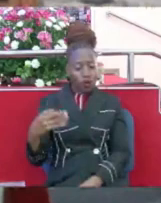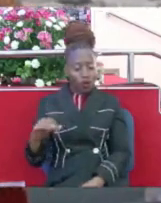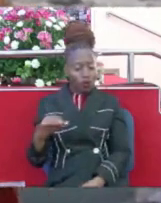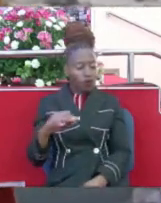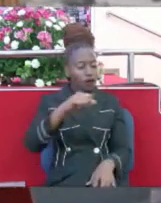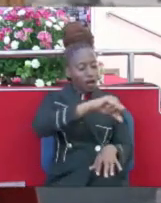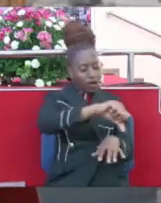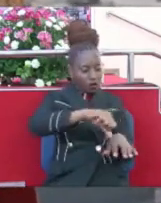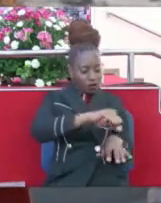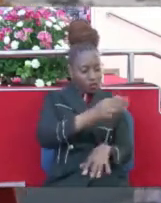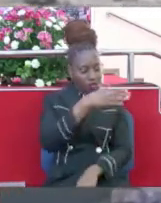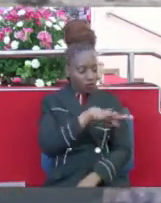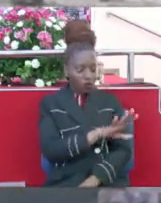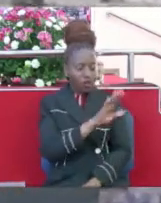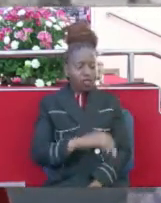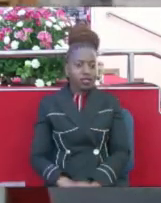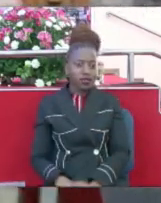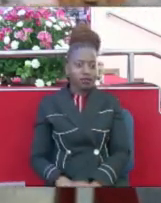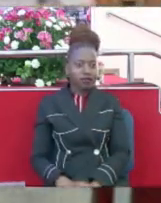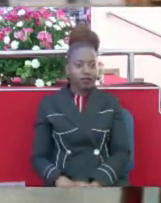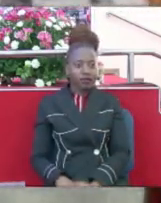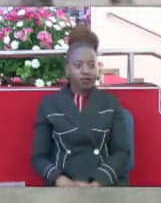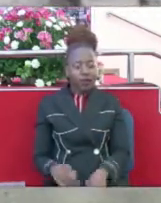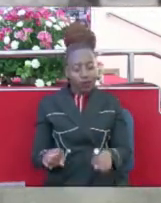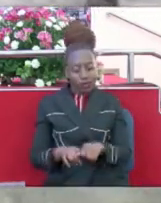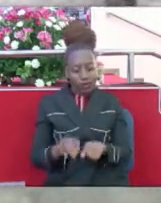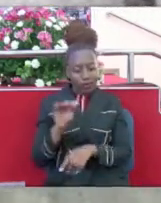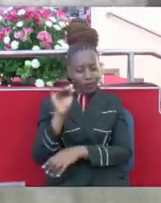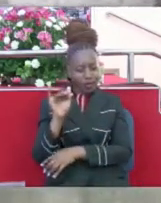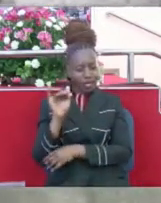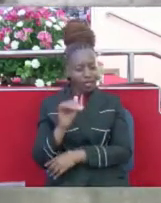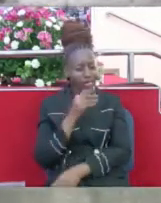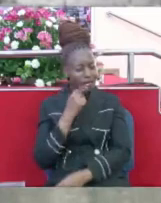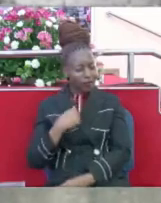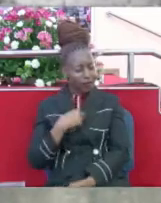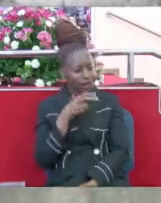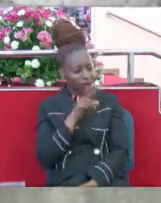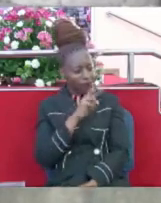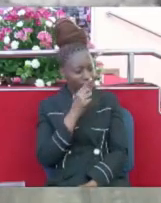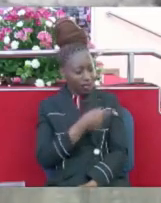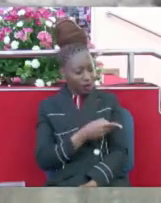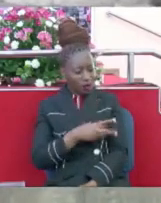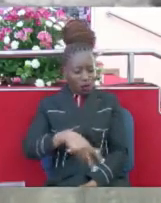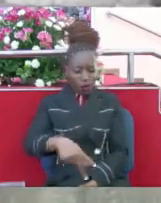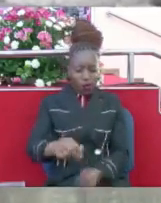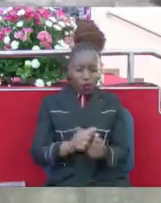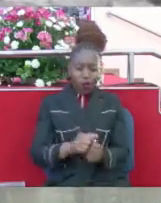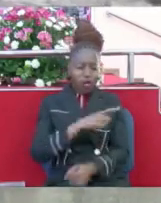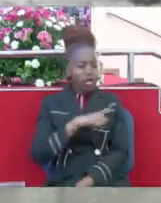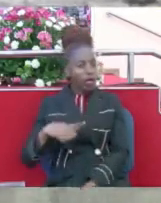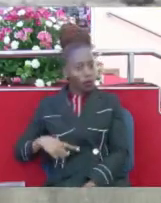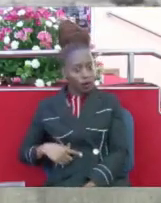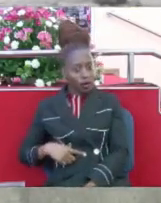It was as if he was saying, I have seen you walk with the Lord. I have seen you